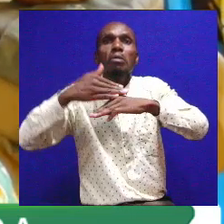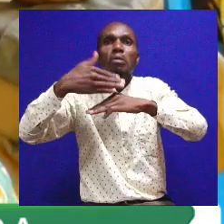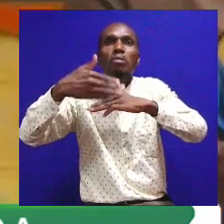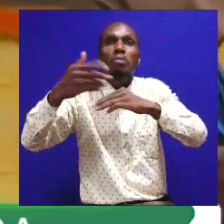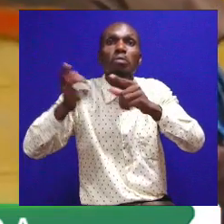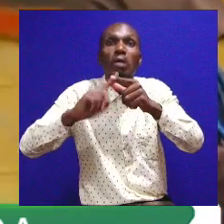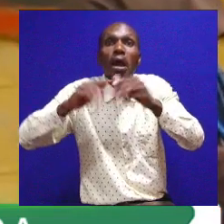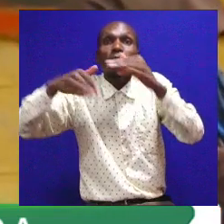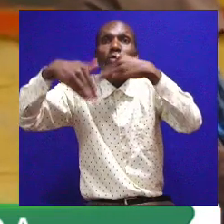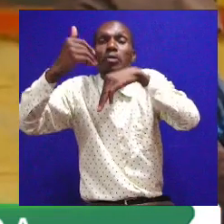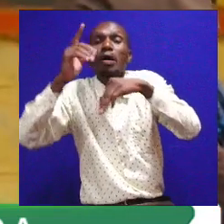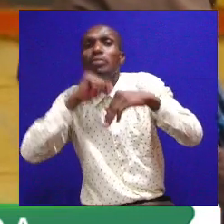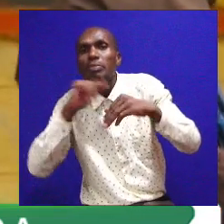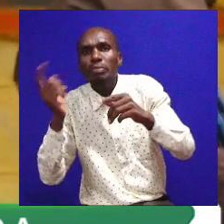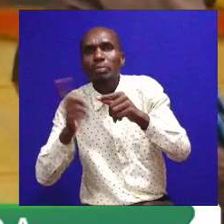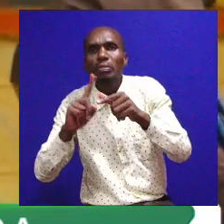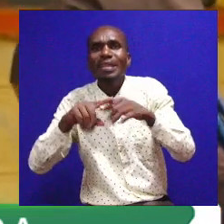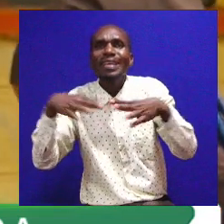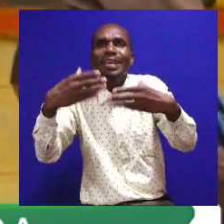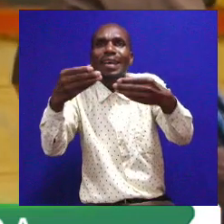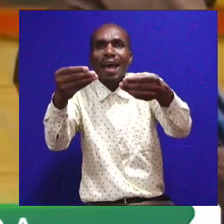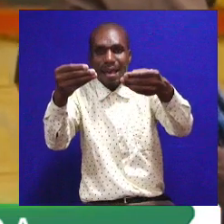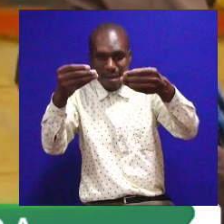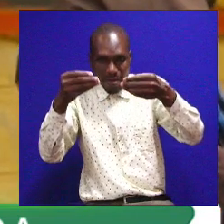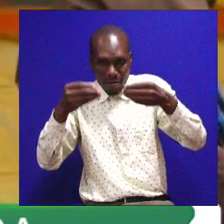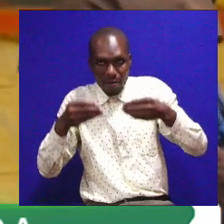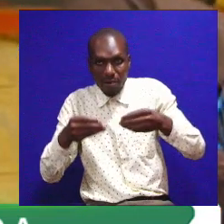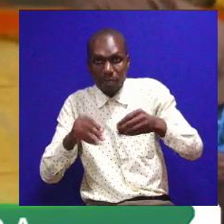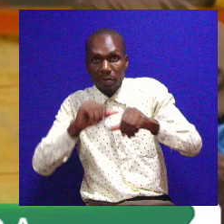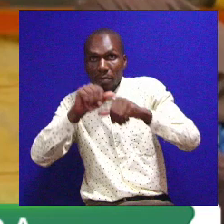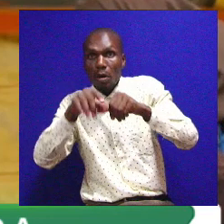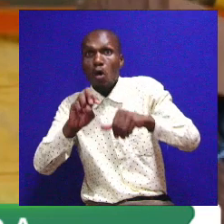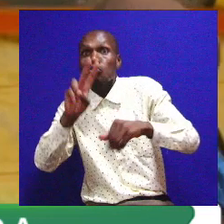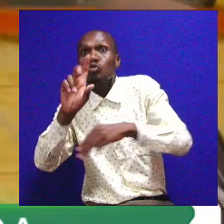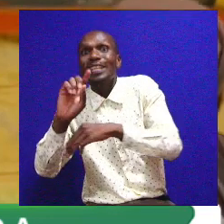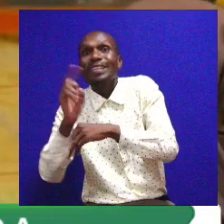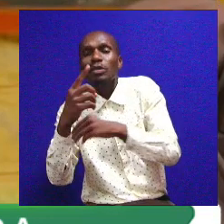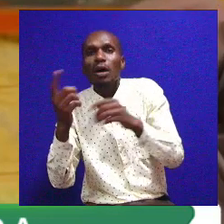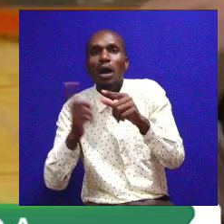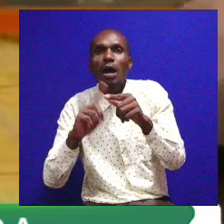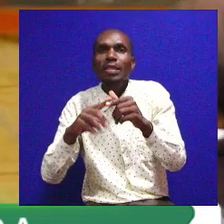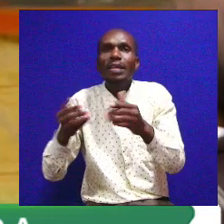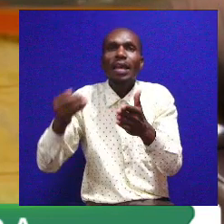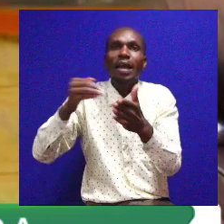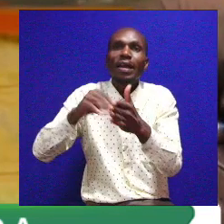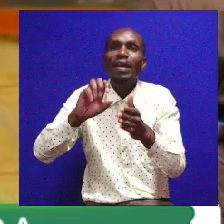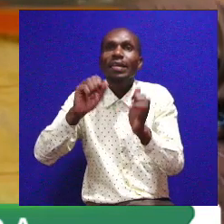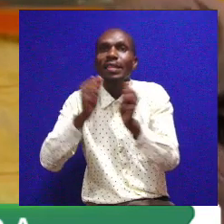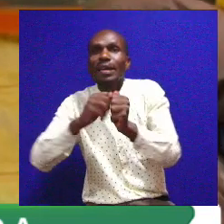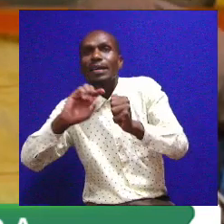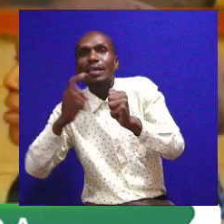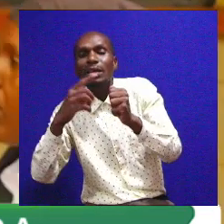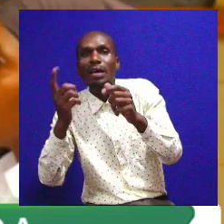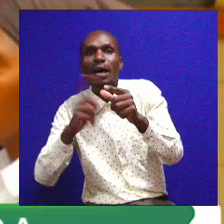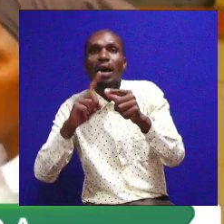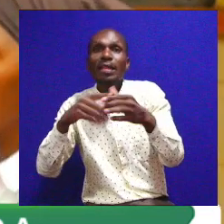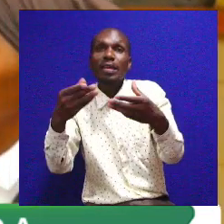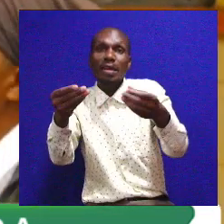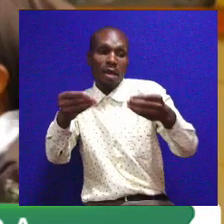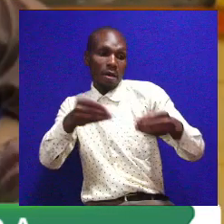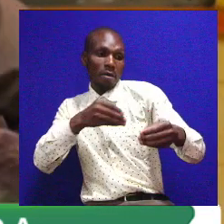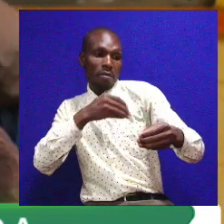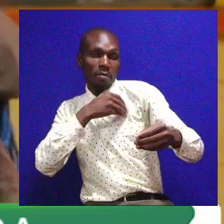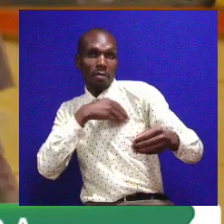university. Na bayire nkonyora nanyo termo chiribu ya merongebere kanyora chiribu komi na bono na nyolere